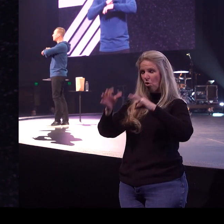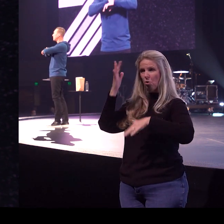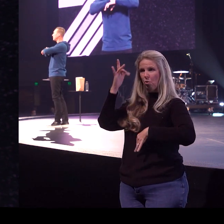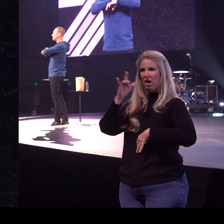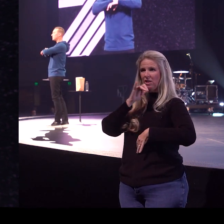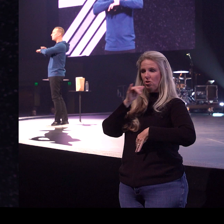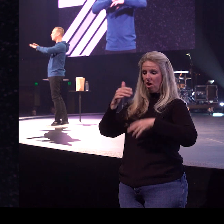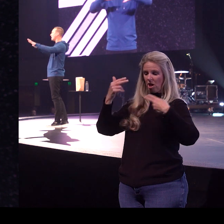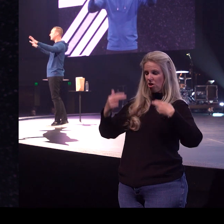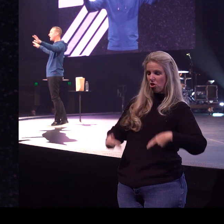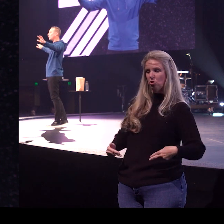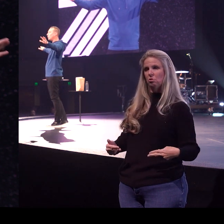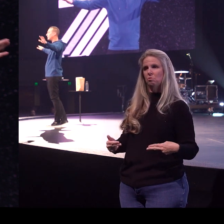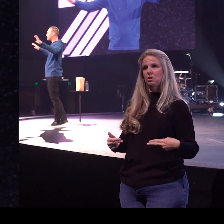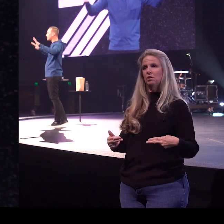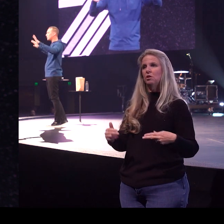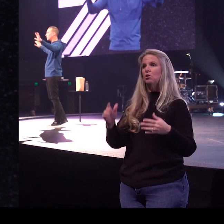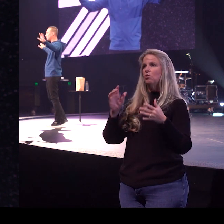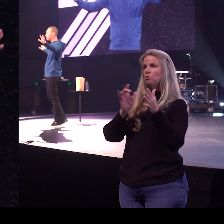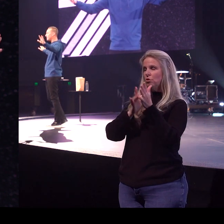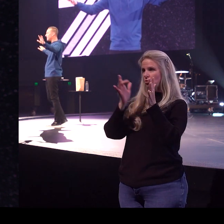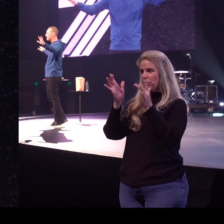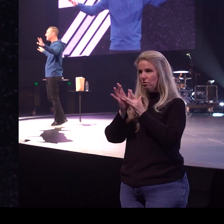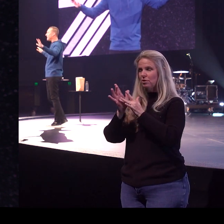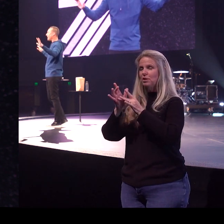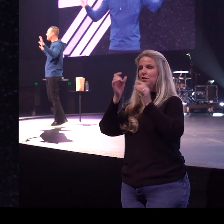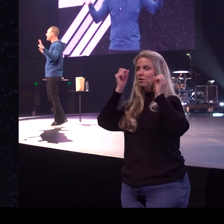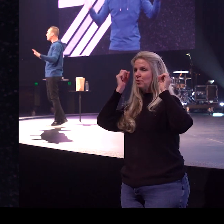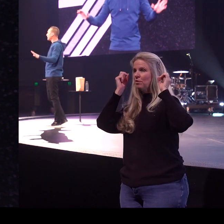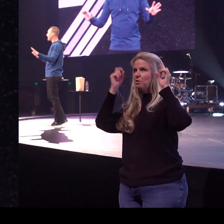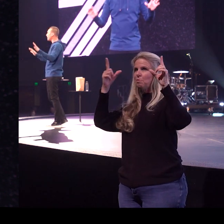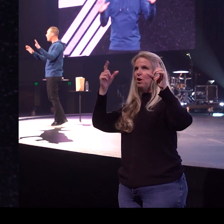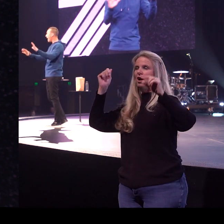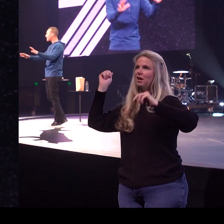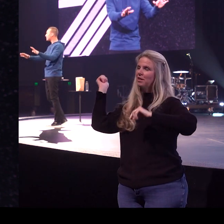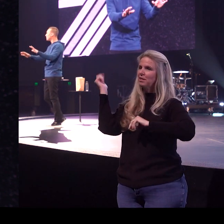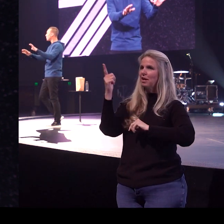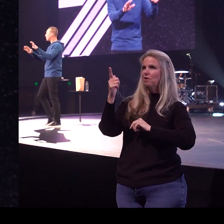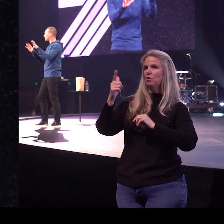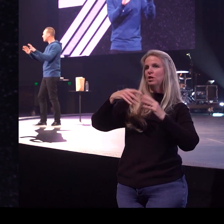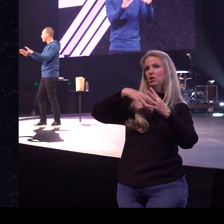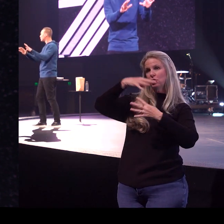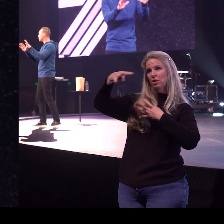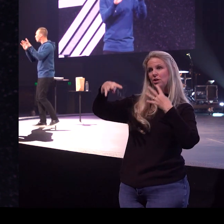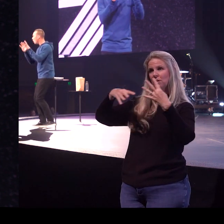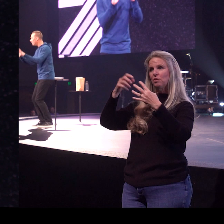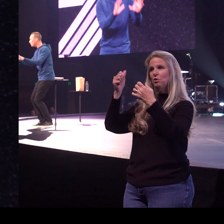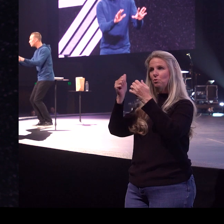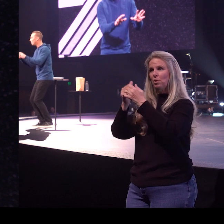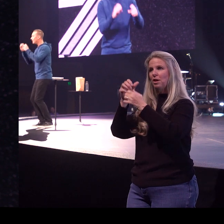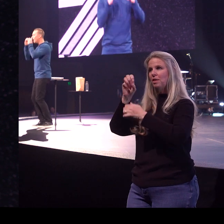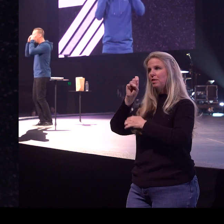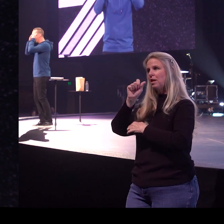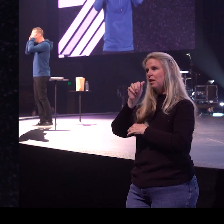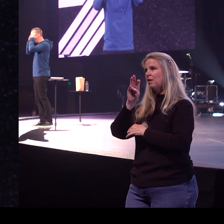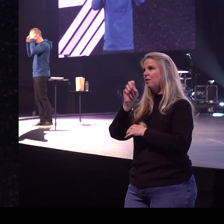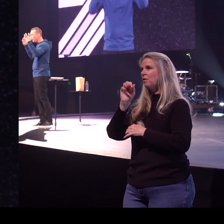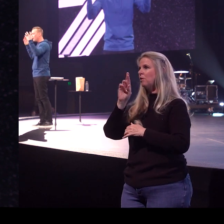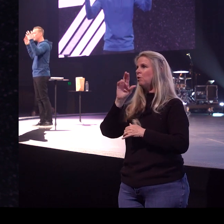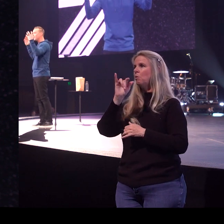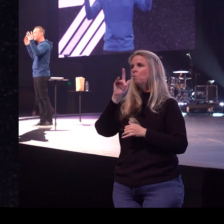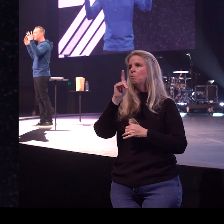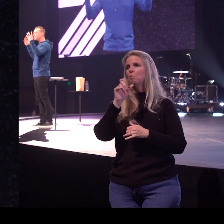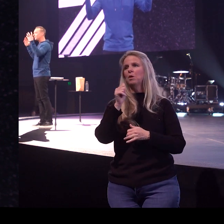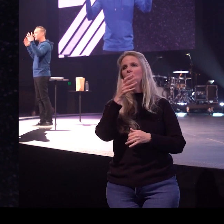is going to surprise everyone, because that's just what Jesus does. And he not only interacts with a Samaritan woman, which would have been